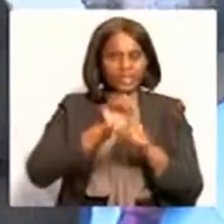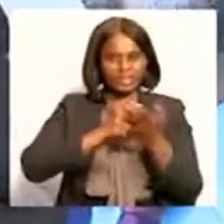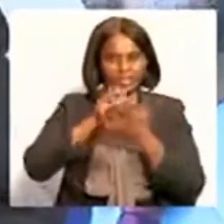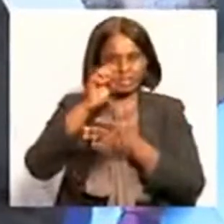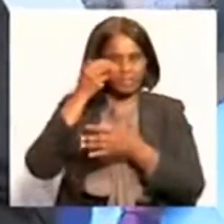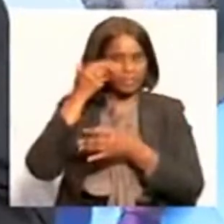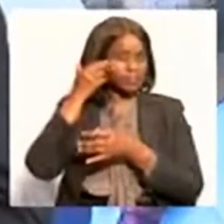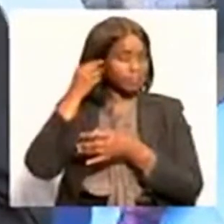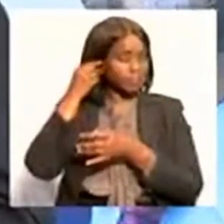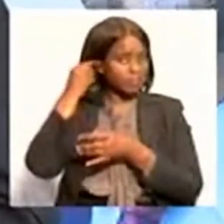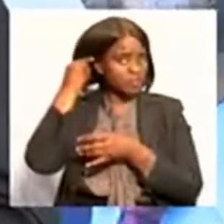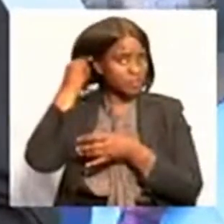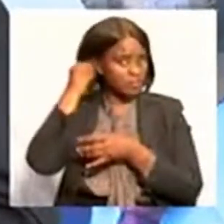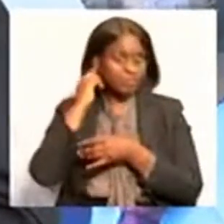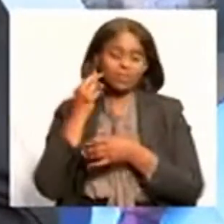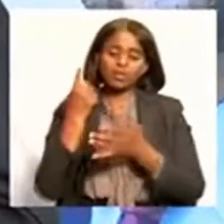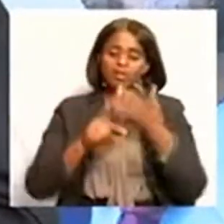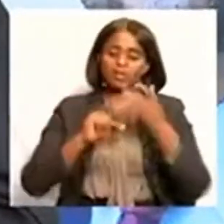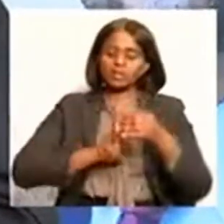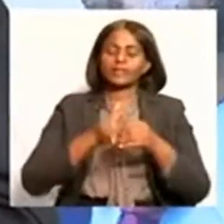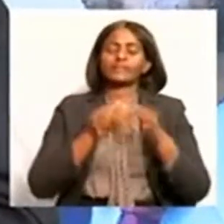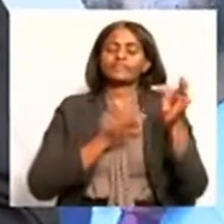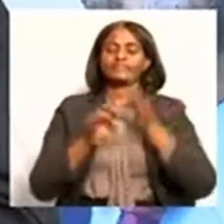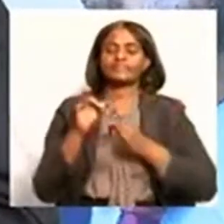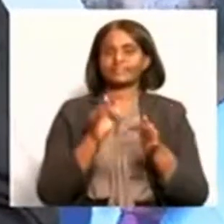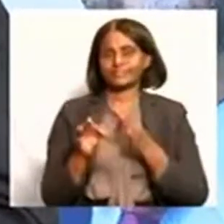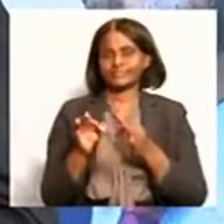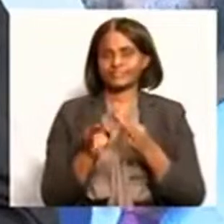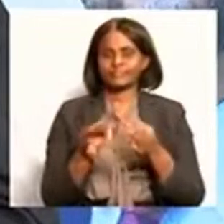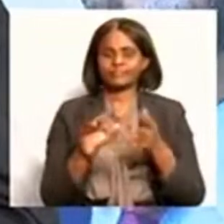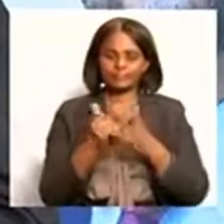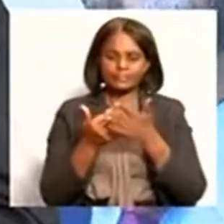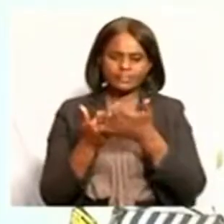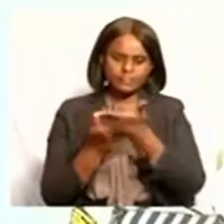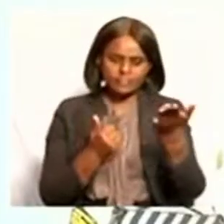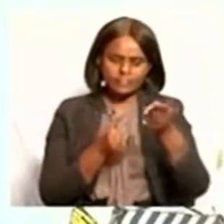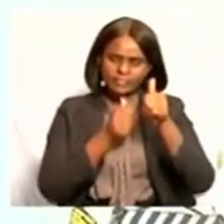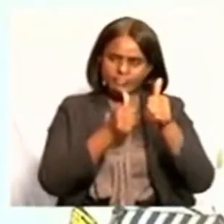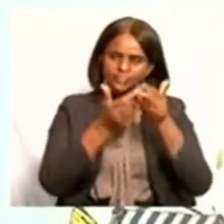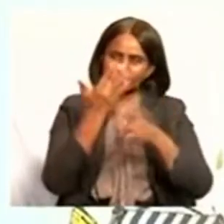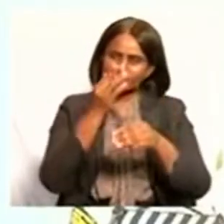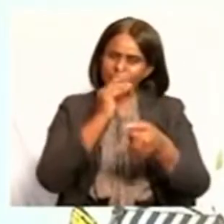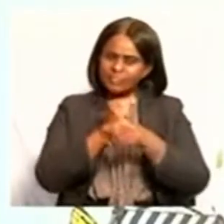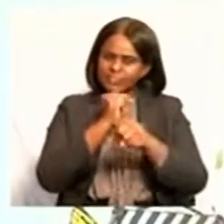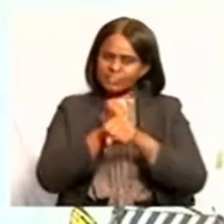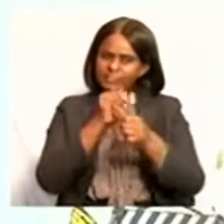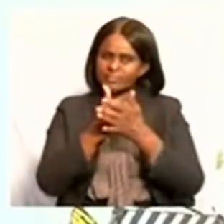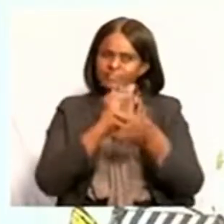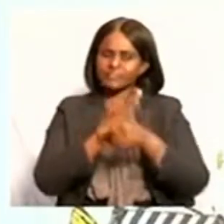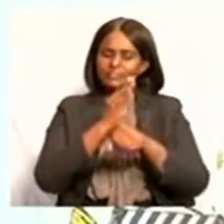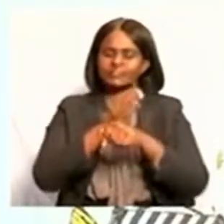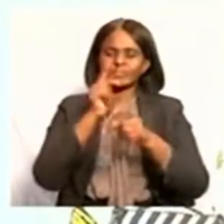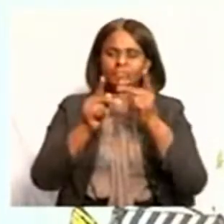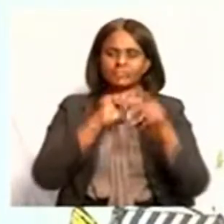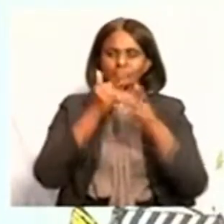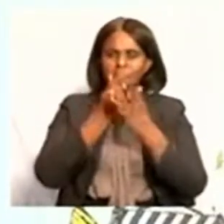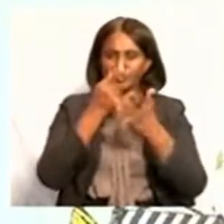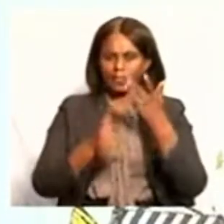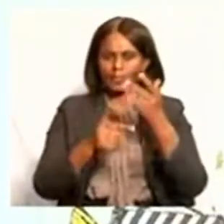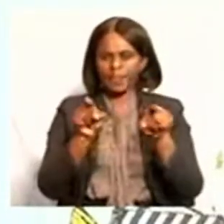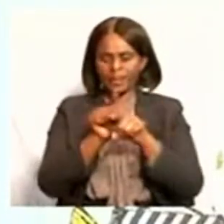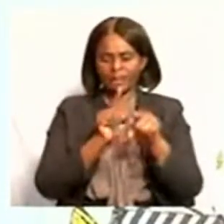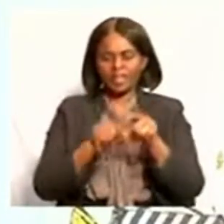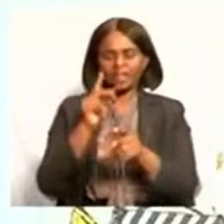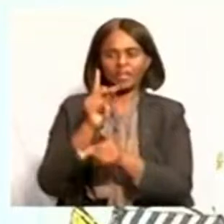in a nutshell, that's what we mean by accountability triangle. All right. Yeah. And then how are these follow-ups done after all those processes are done? Do you just shelve